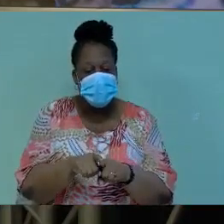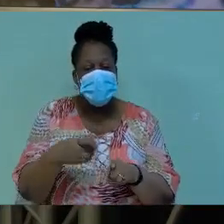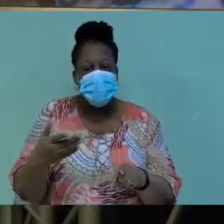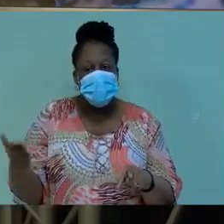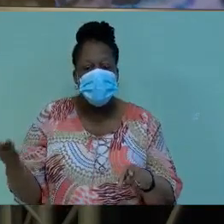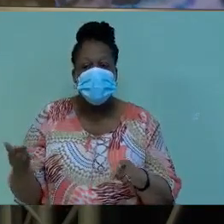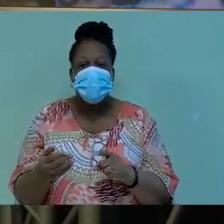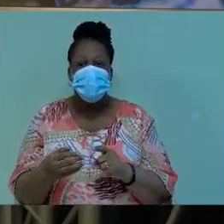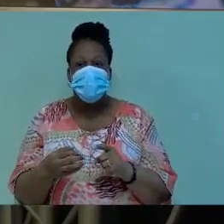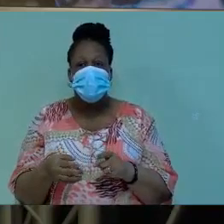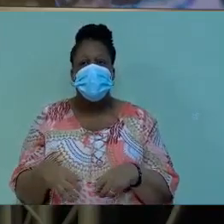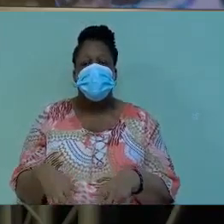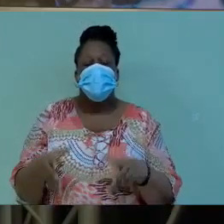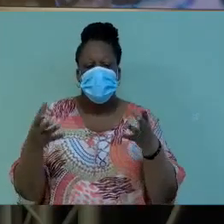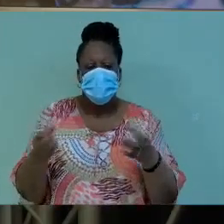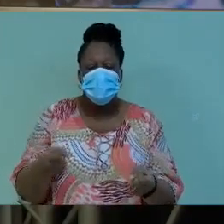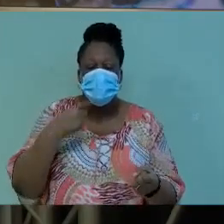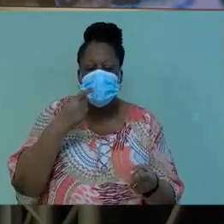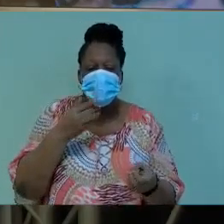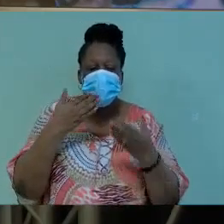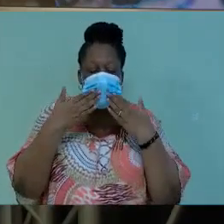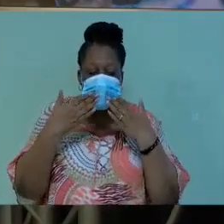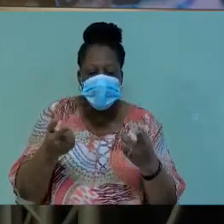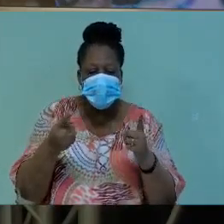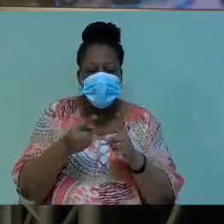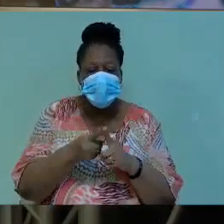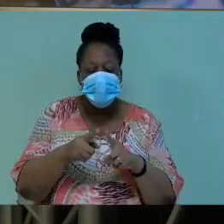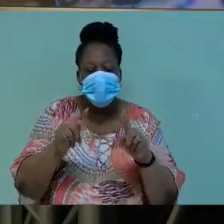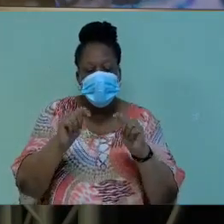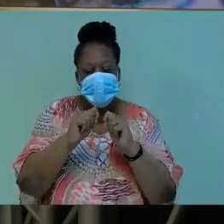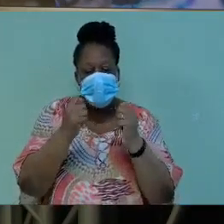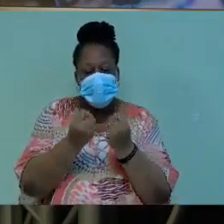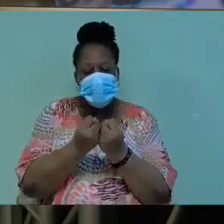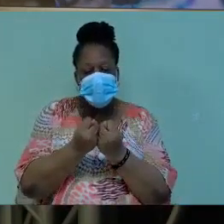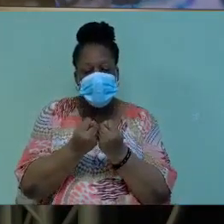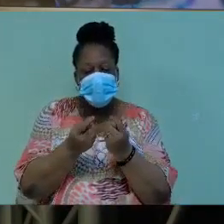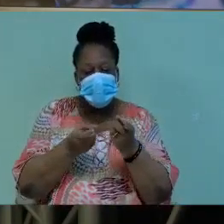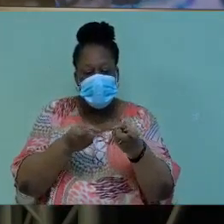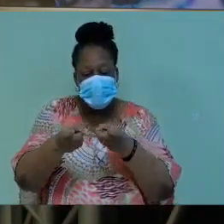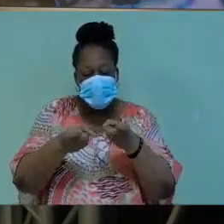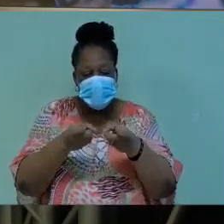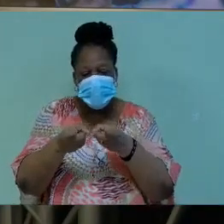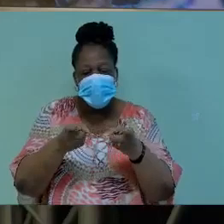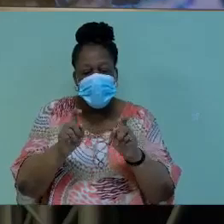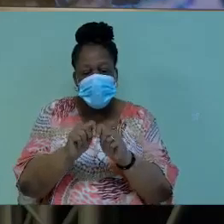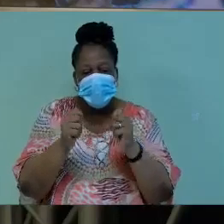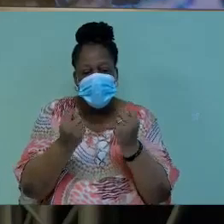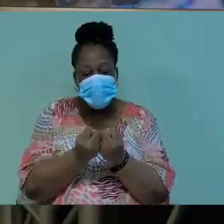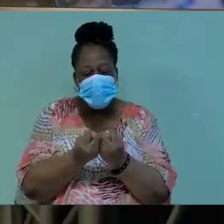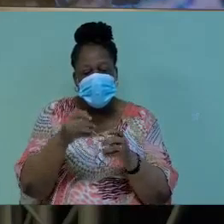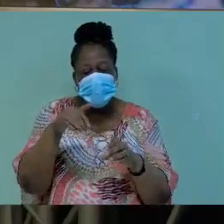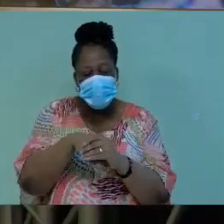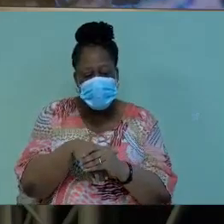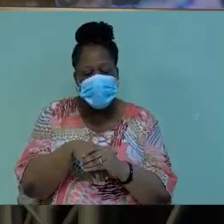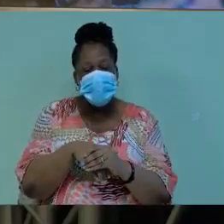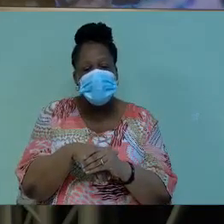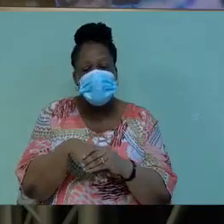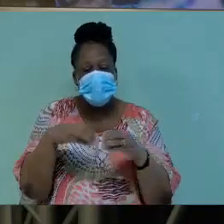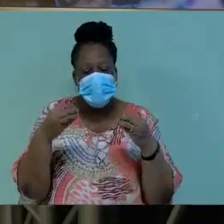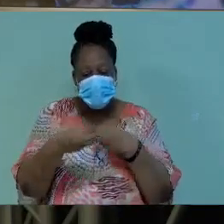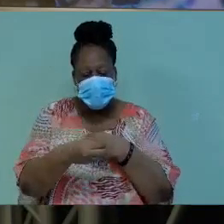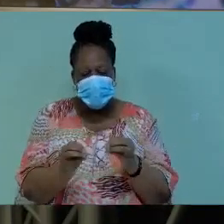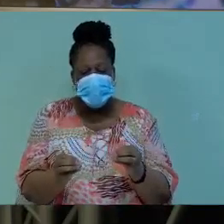profound gratitude to my management team and staff at the Accountant General's Department. I would really want